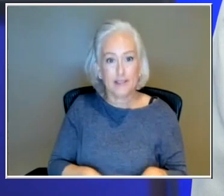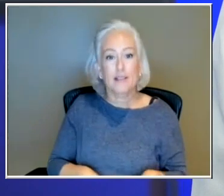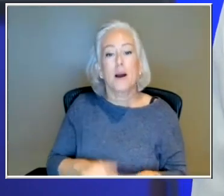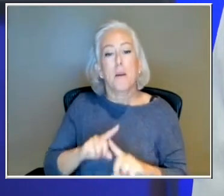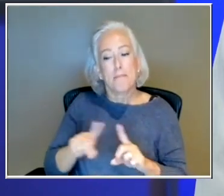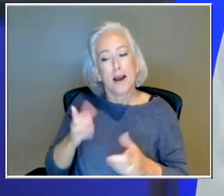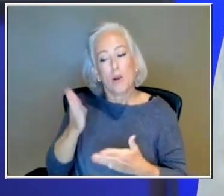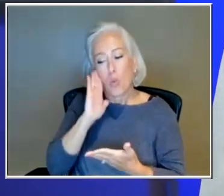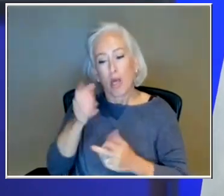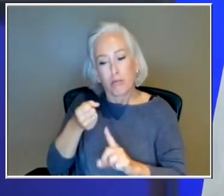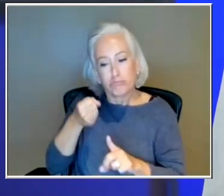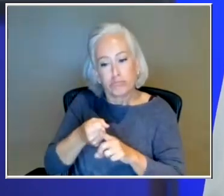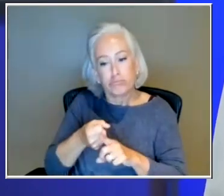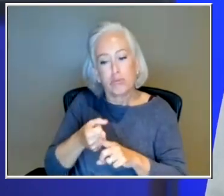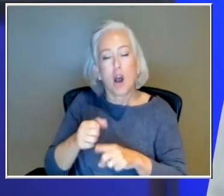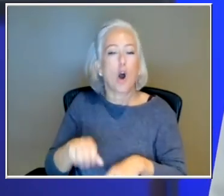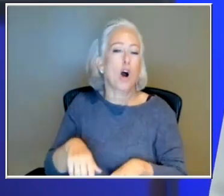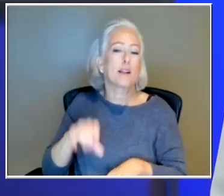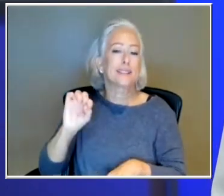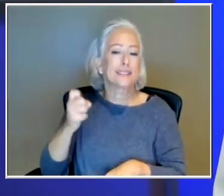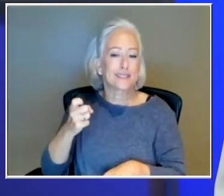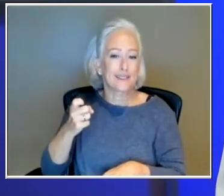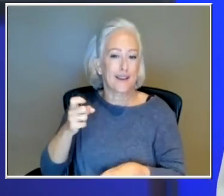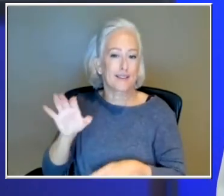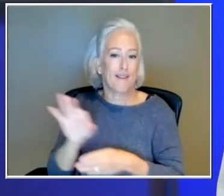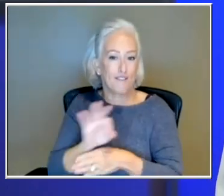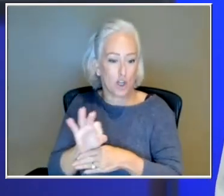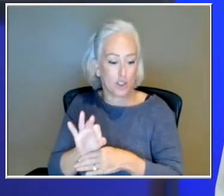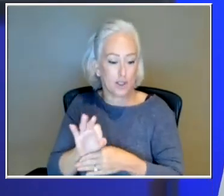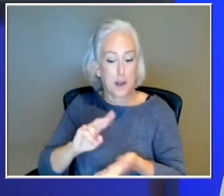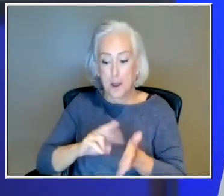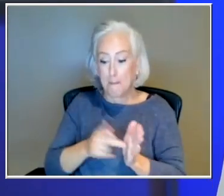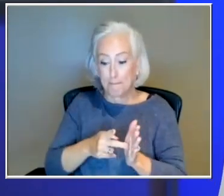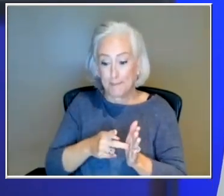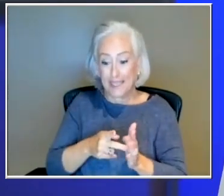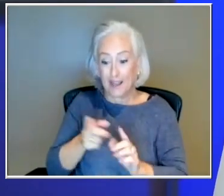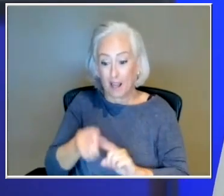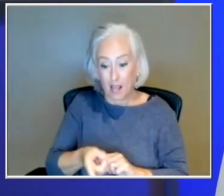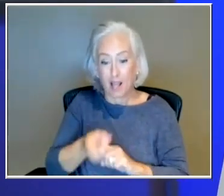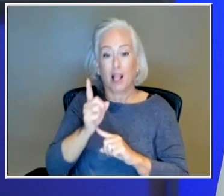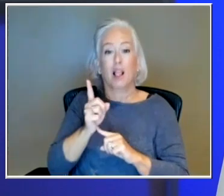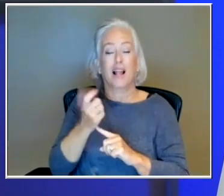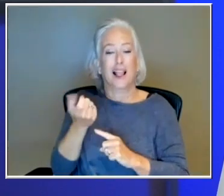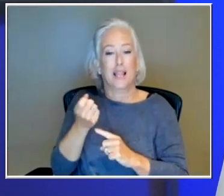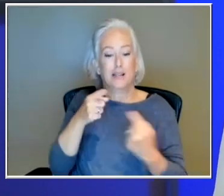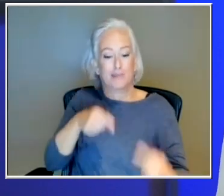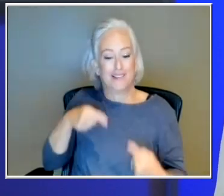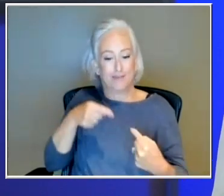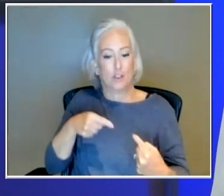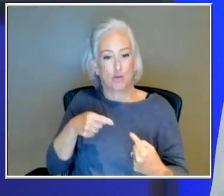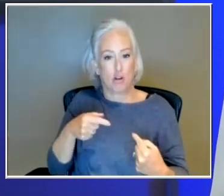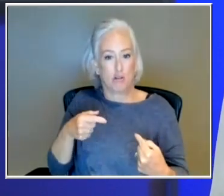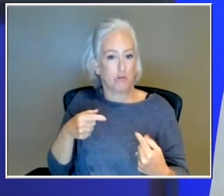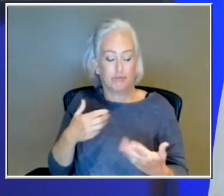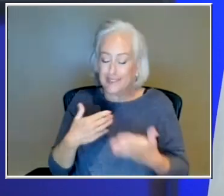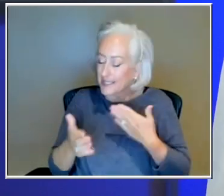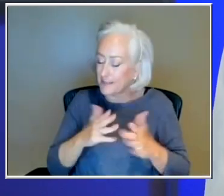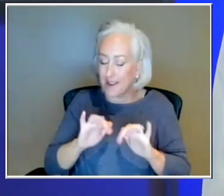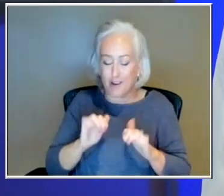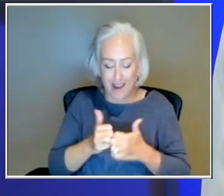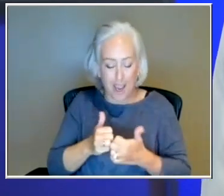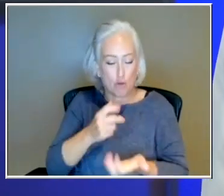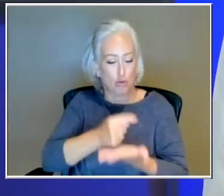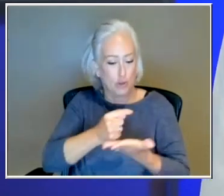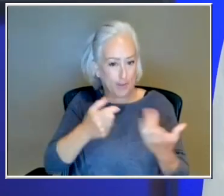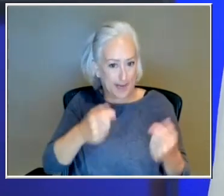sexual function. So erectile dysfunction is a very common impact after treating prostate cancer. Again, doesn't matter how we treat it. The important thing is that